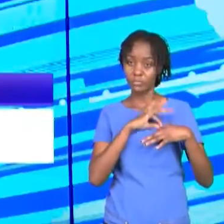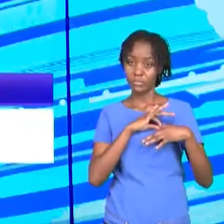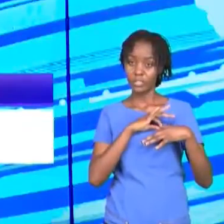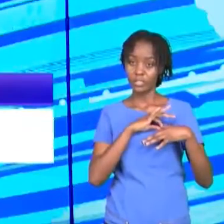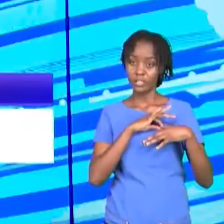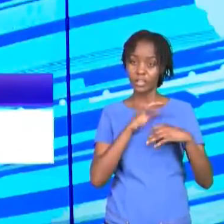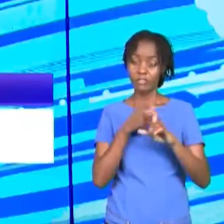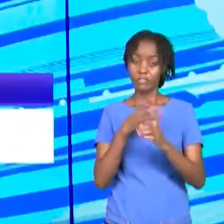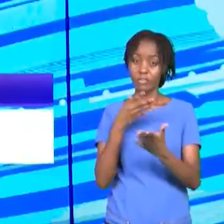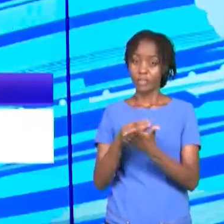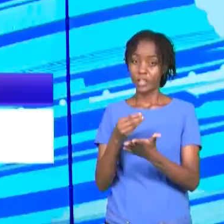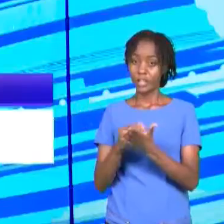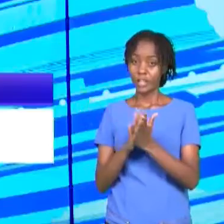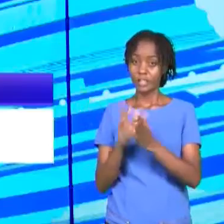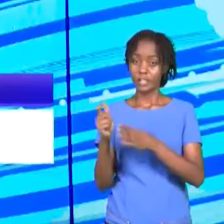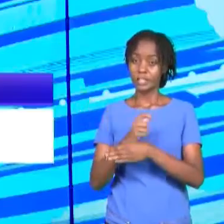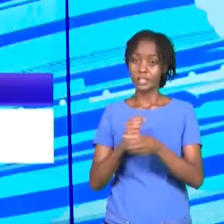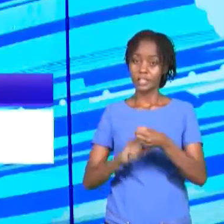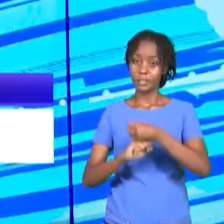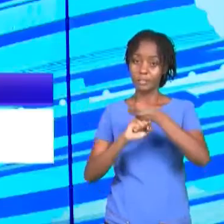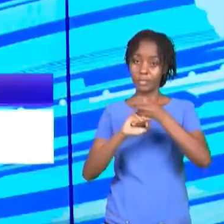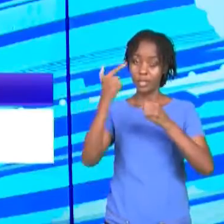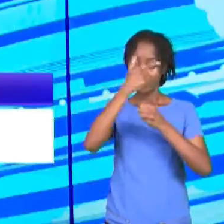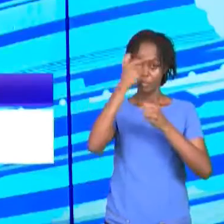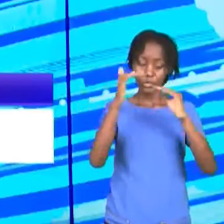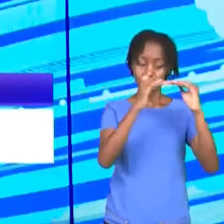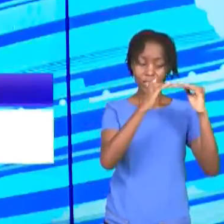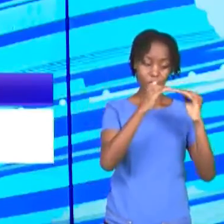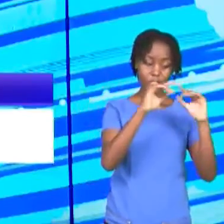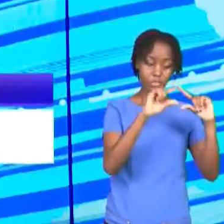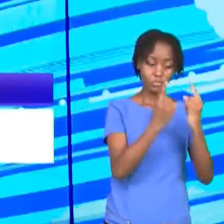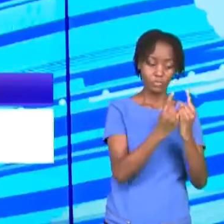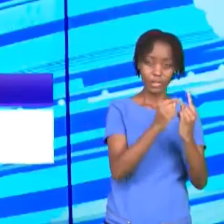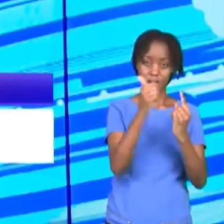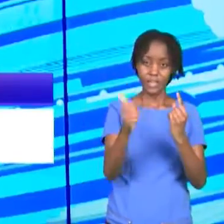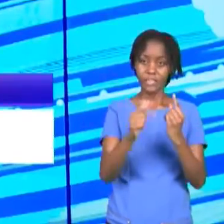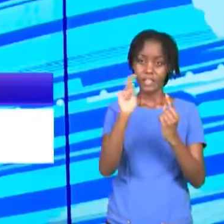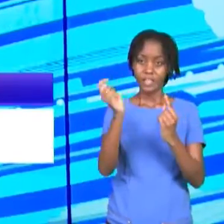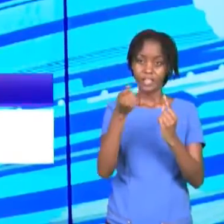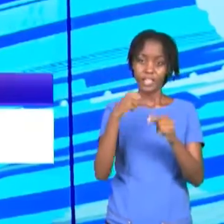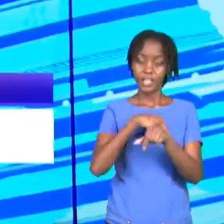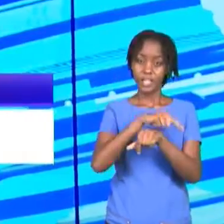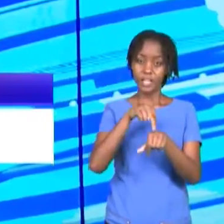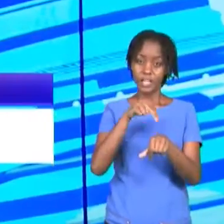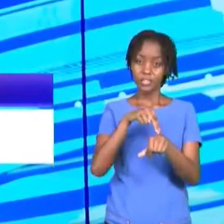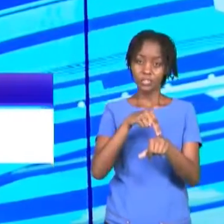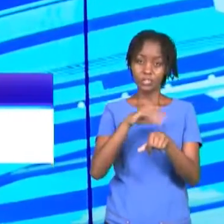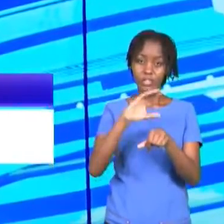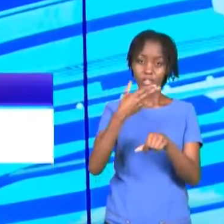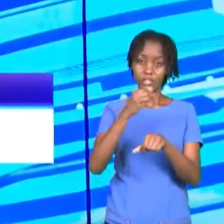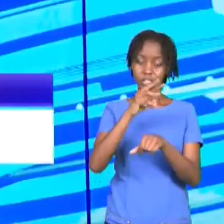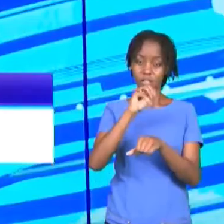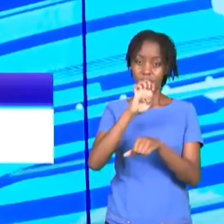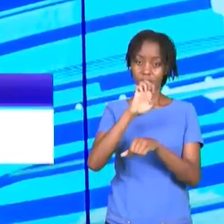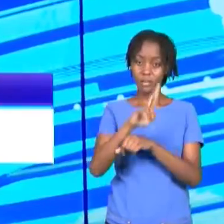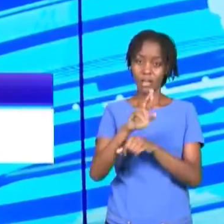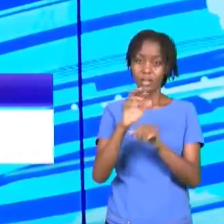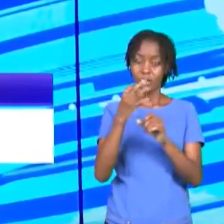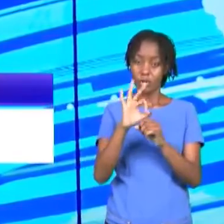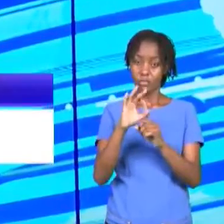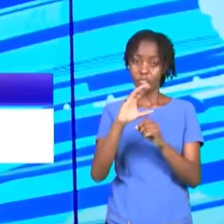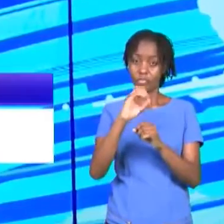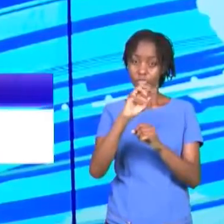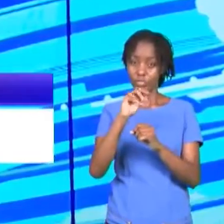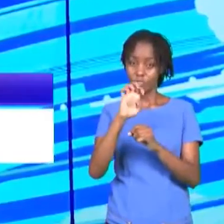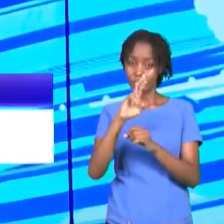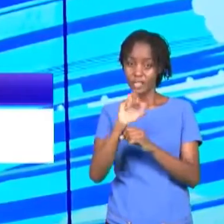and training support after Equity Group and the Kenya National Chamber of Commerce and Industry today signed a memorandum of